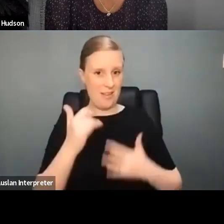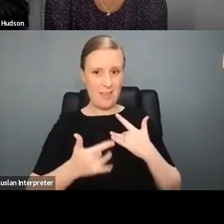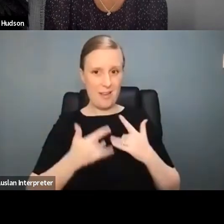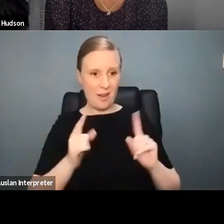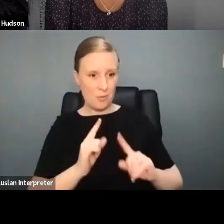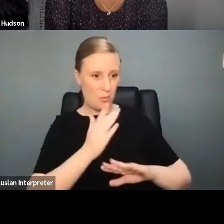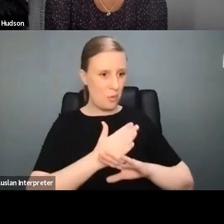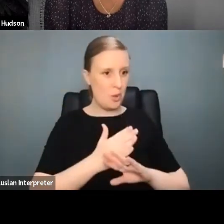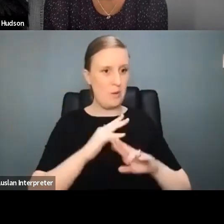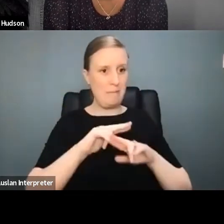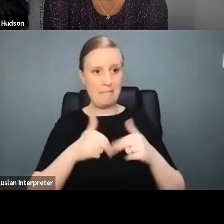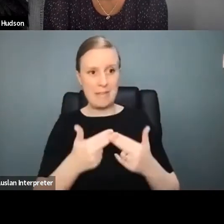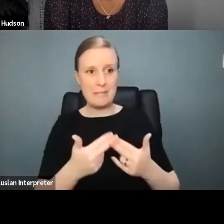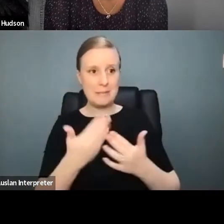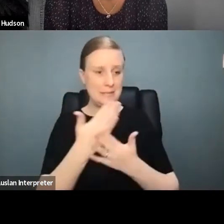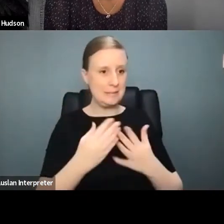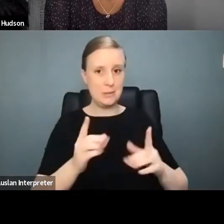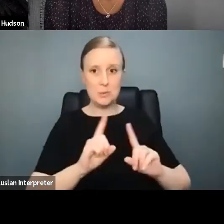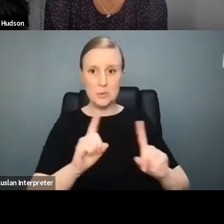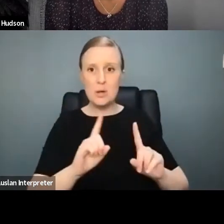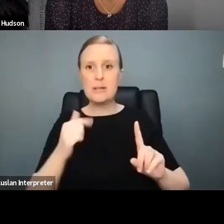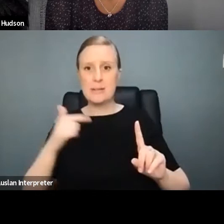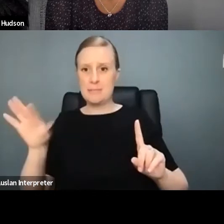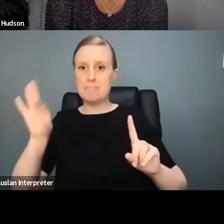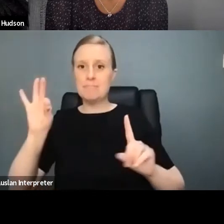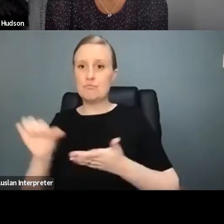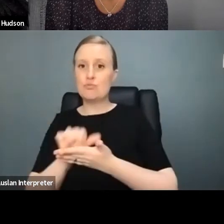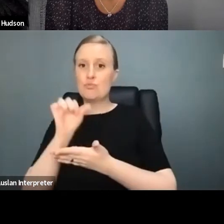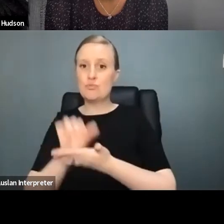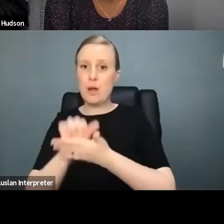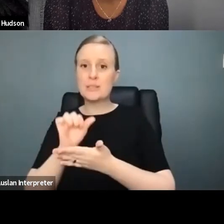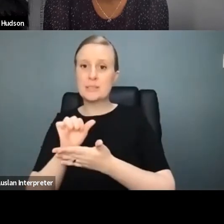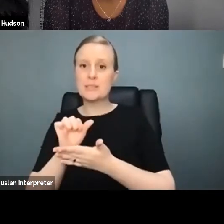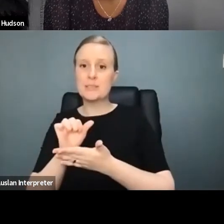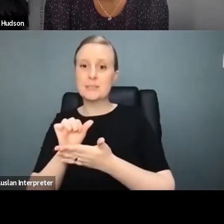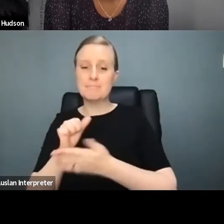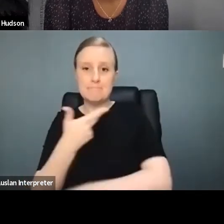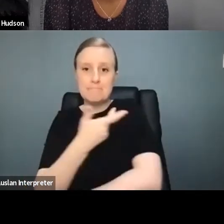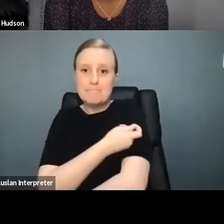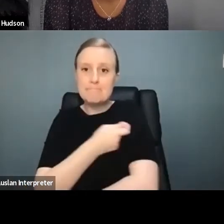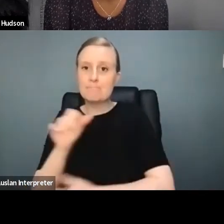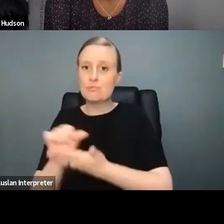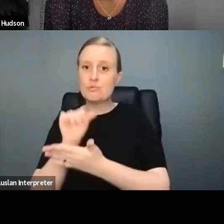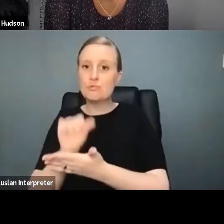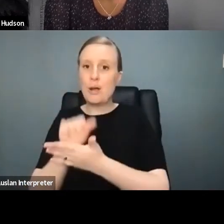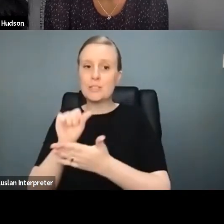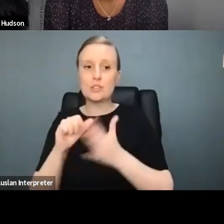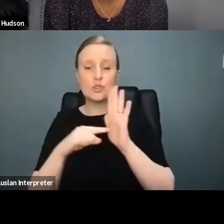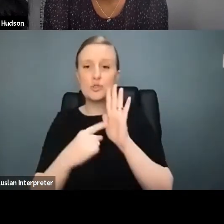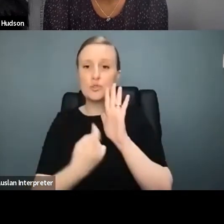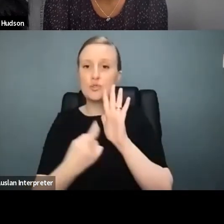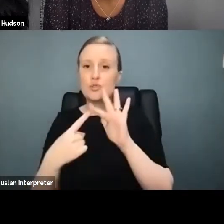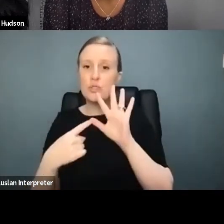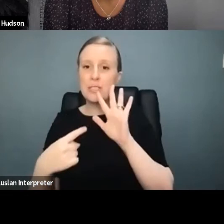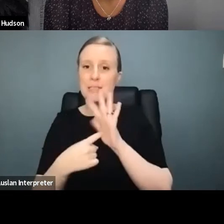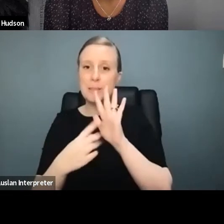lining to COVID anyway, as far as I can see with the AOD treatment, is the opportunity to be more flexible, to listen